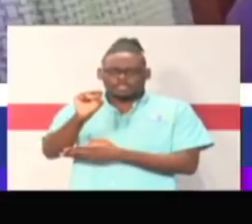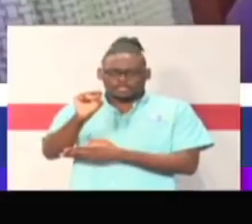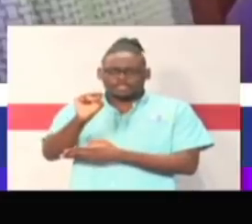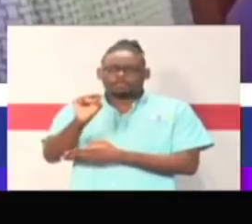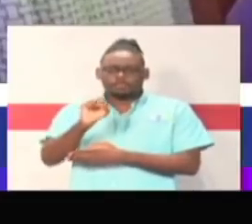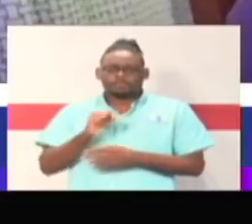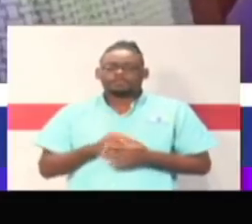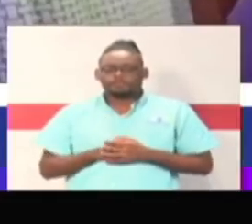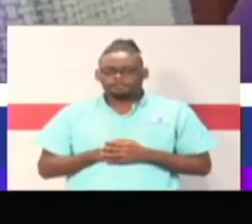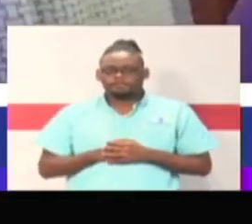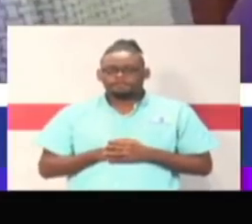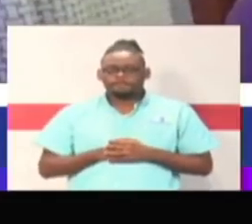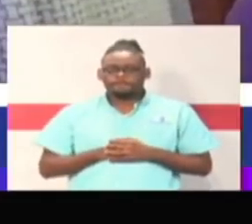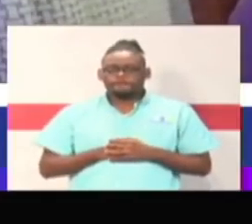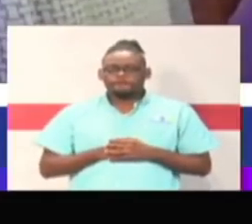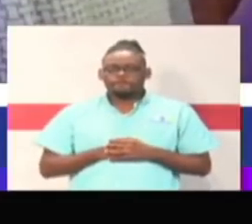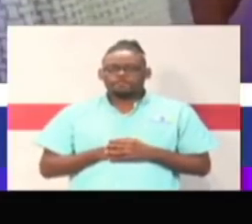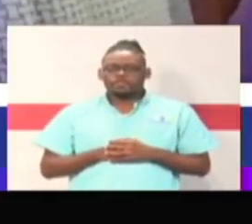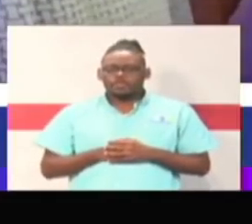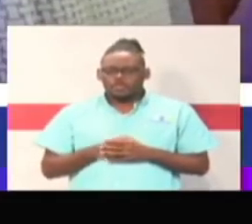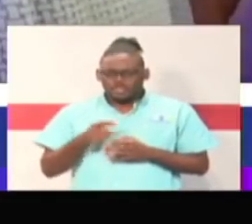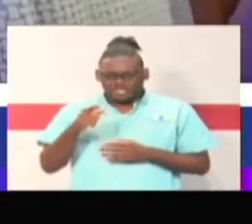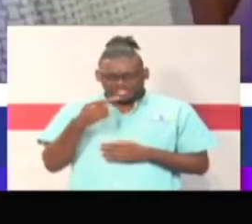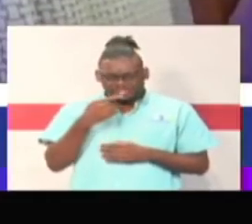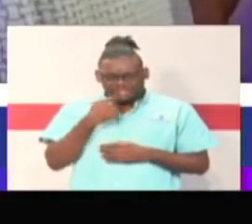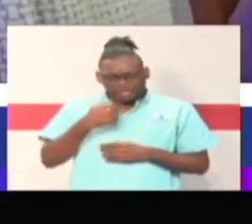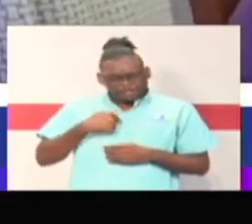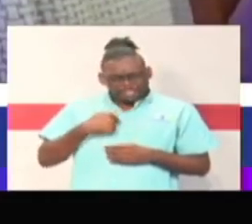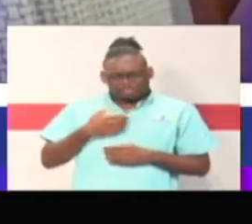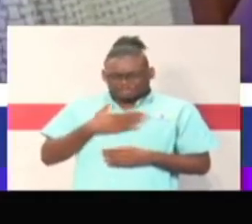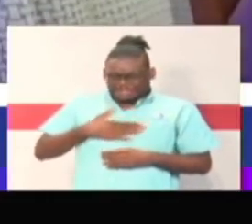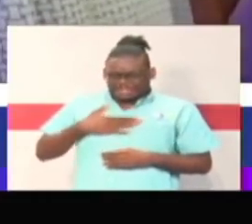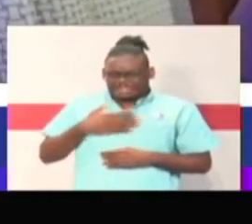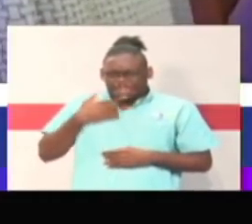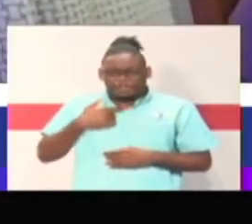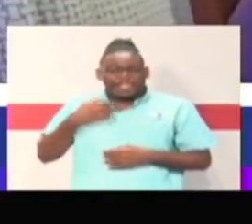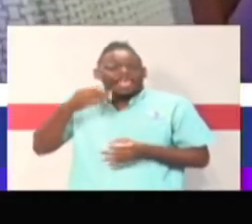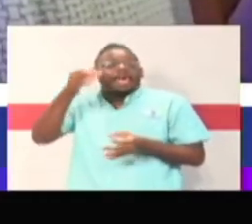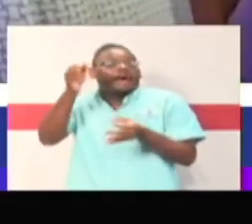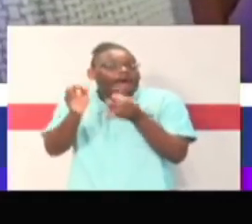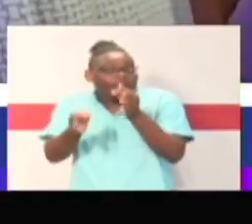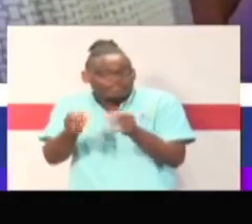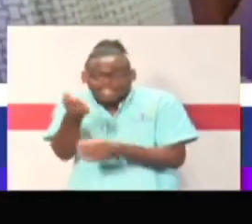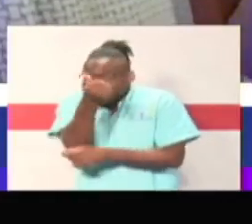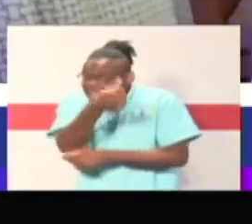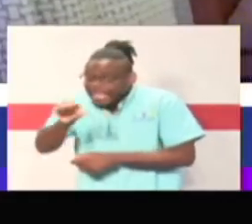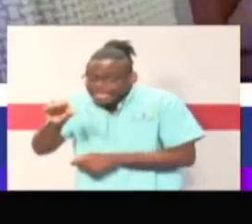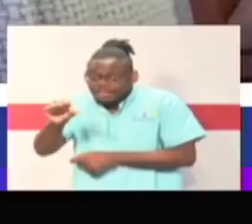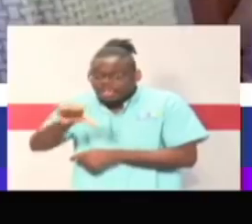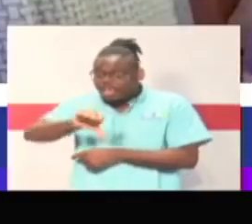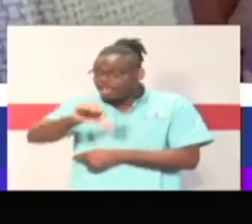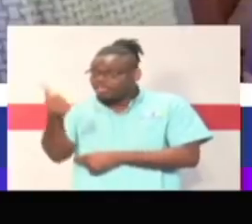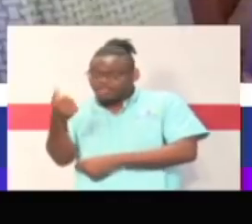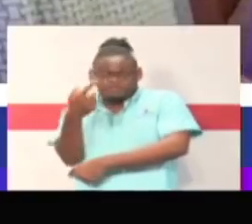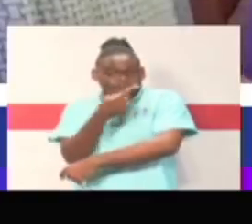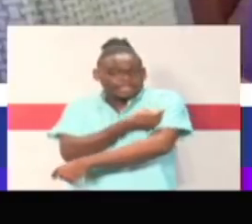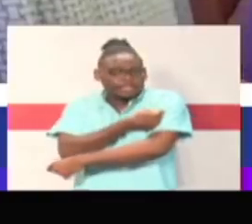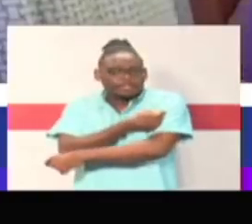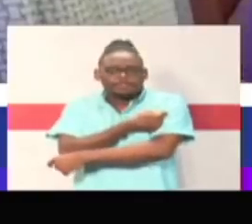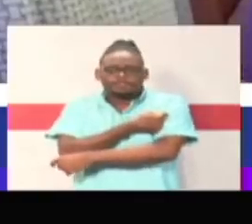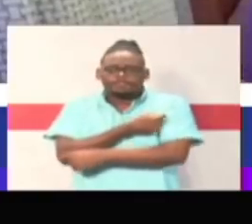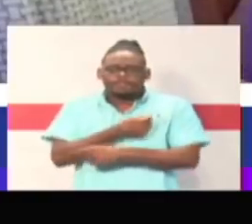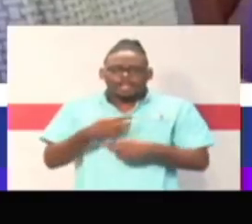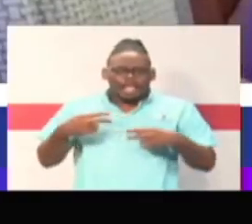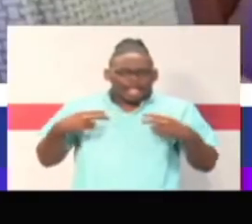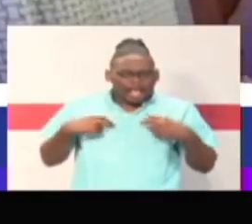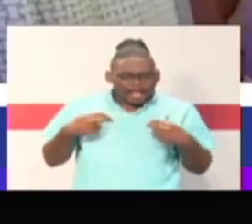you state or let us know if any other vaccines are currently or have been considered for